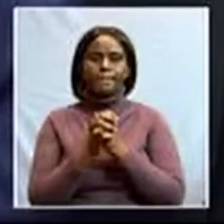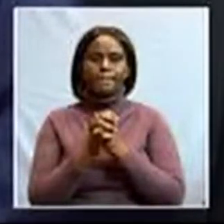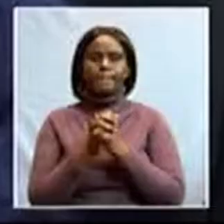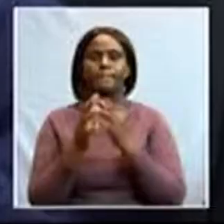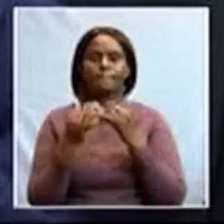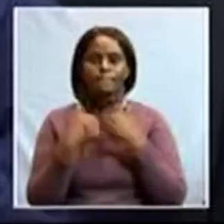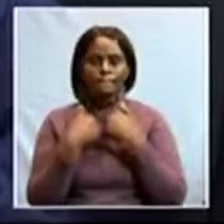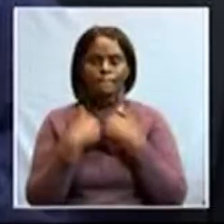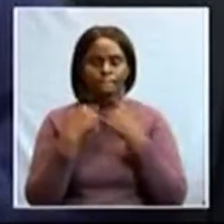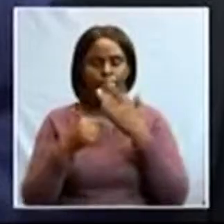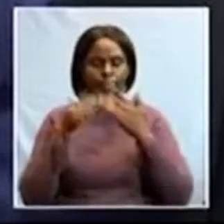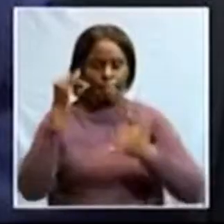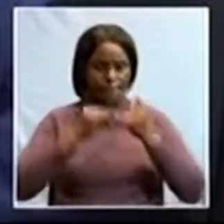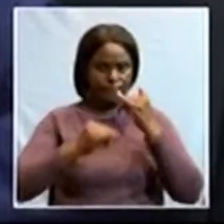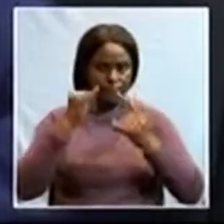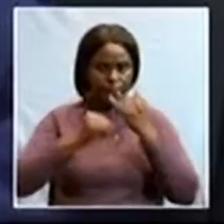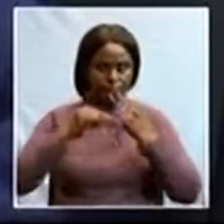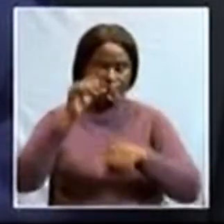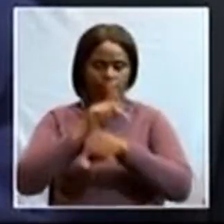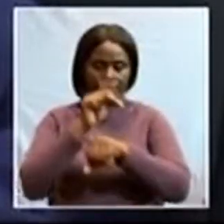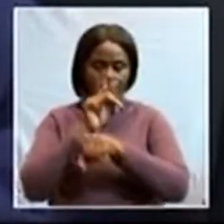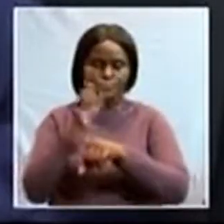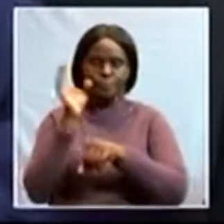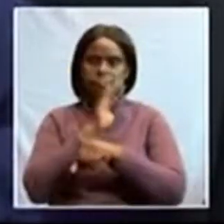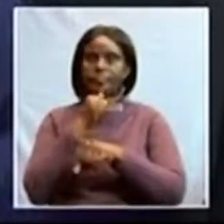has since completed the project,